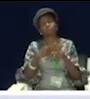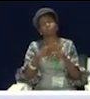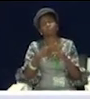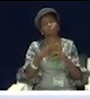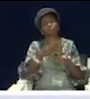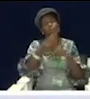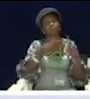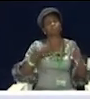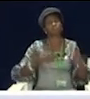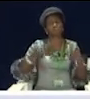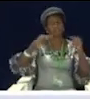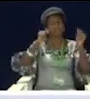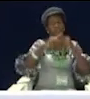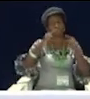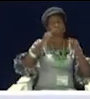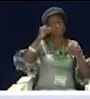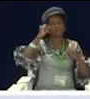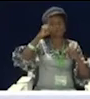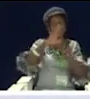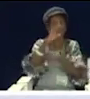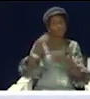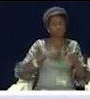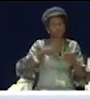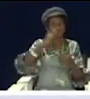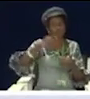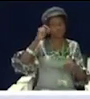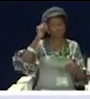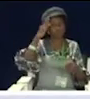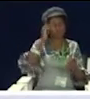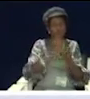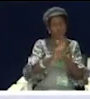When we are trying to understand God, we need to know that God is sovereign.